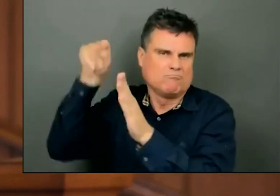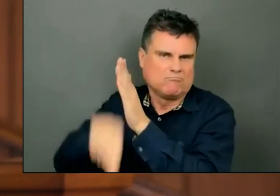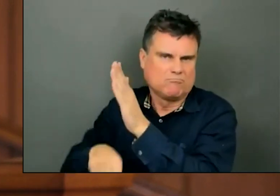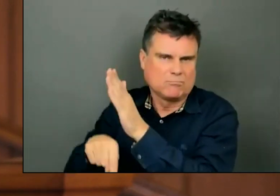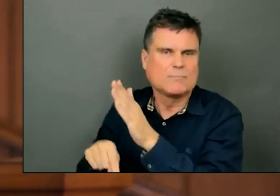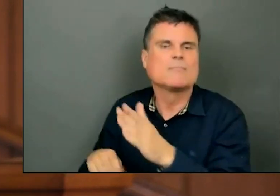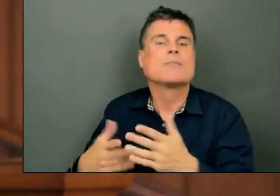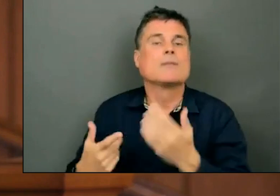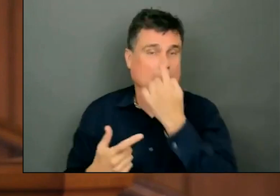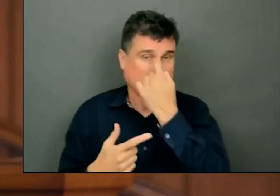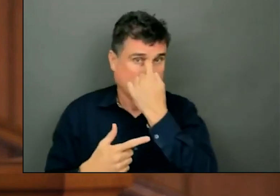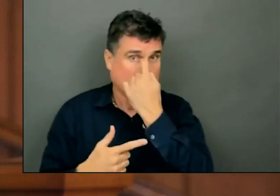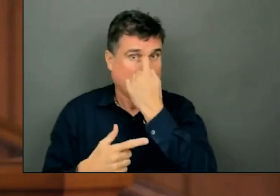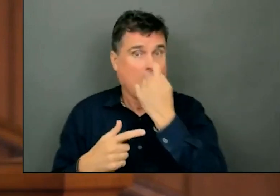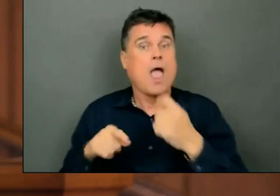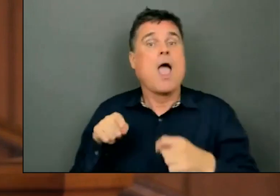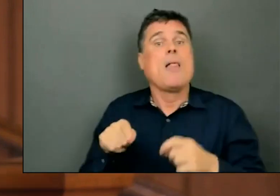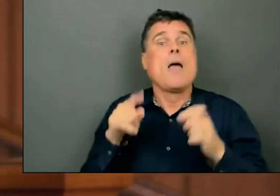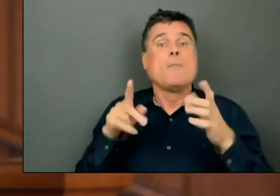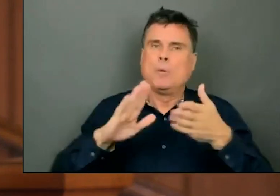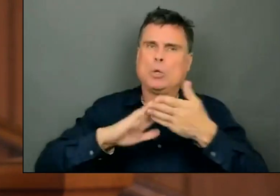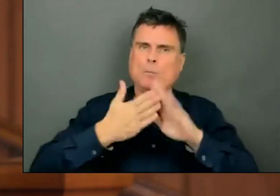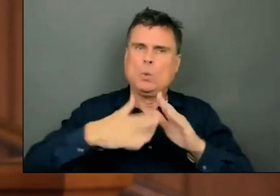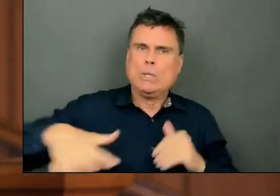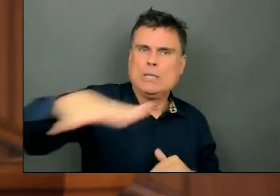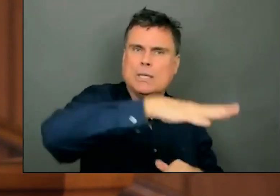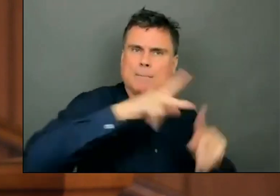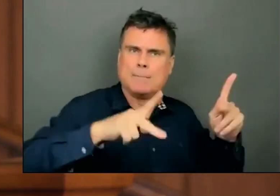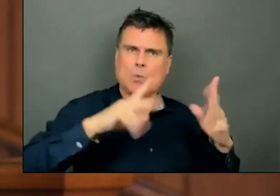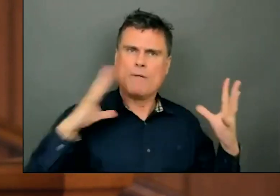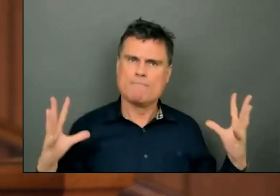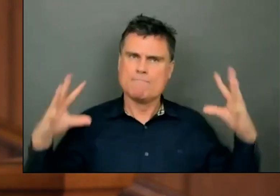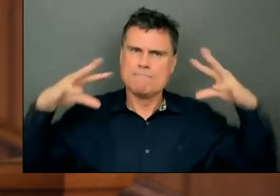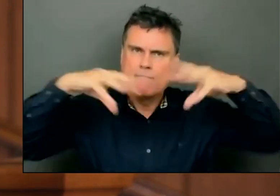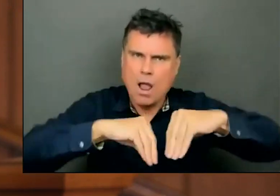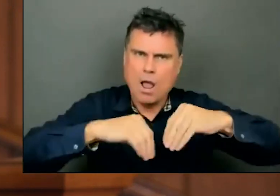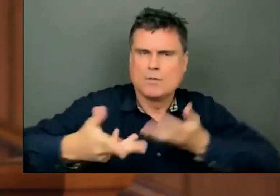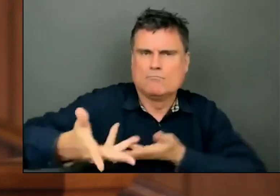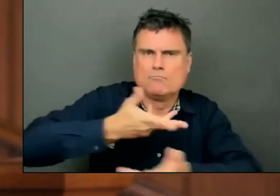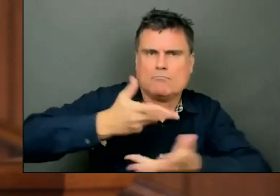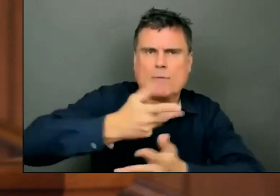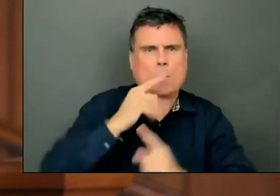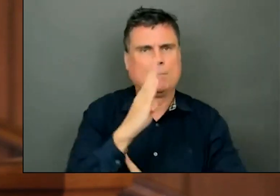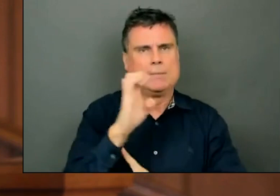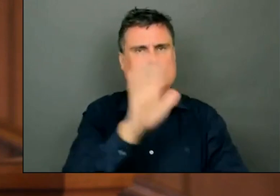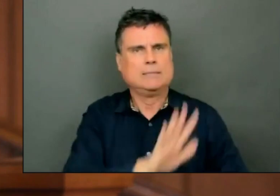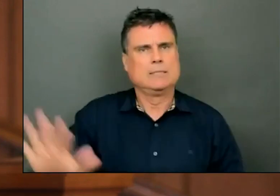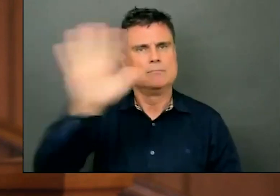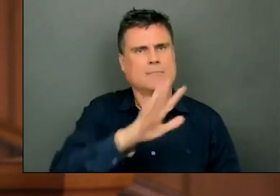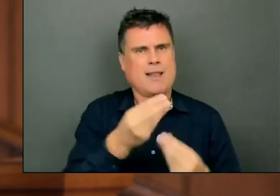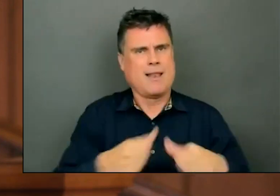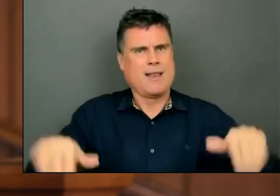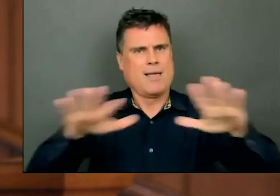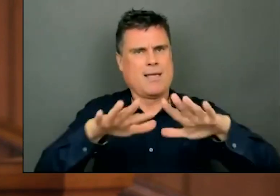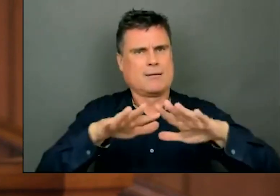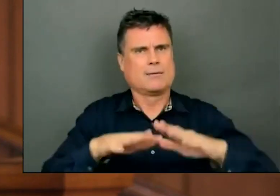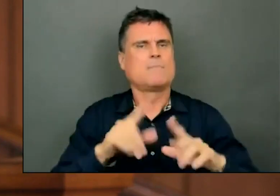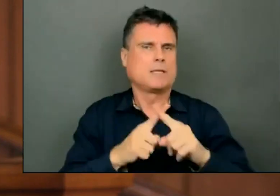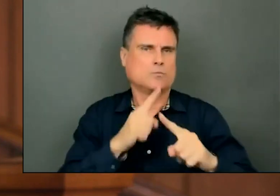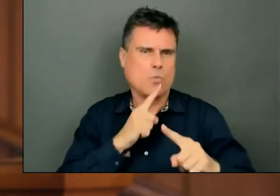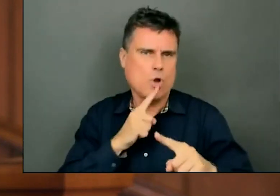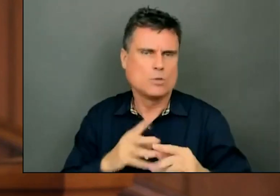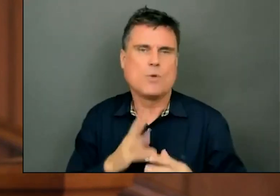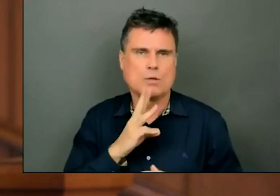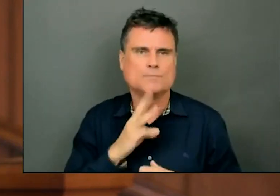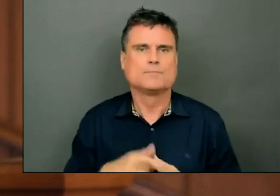make going forward. I've now also appointed Nathan Cullen to be the Minister for Municipal Affairs. And I have known